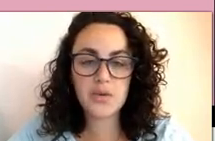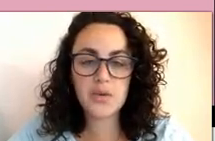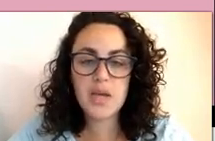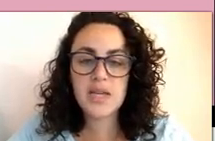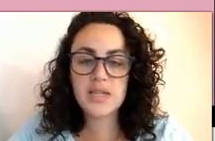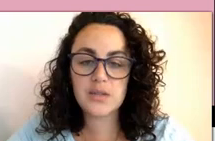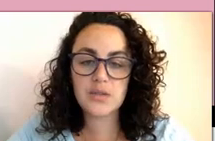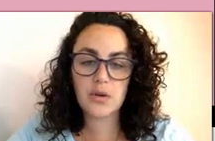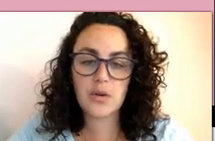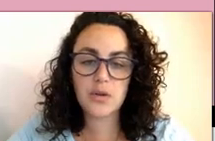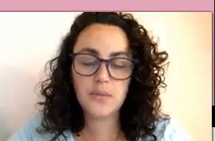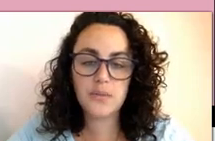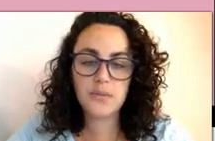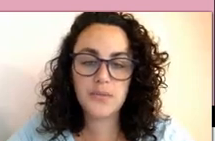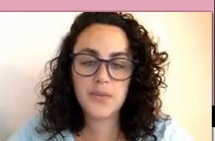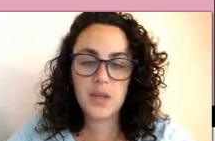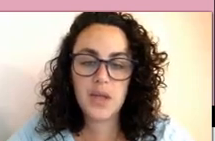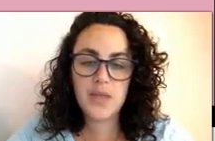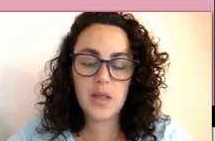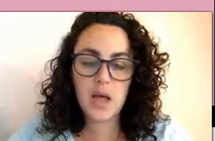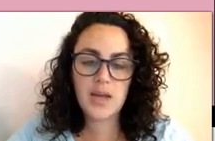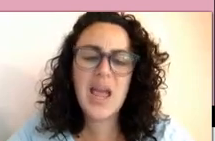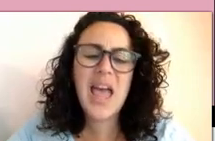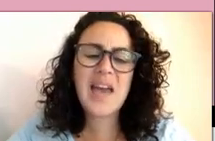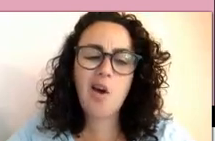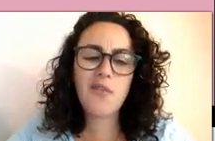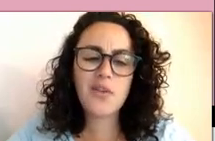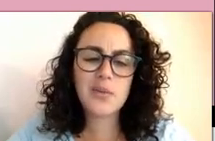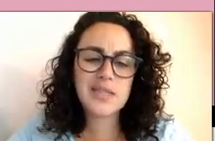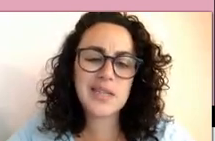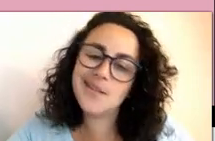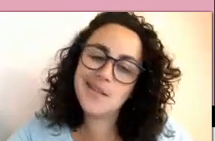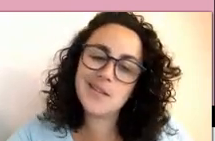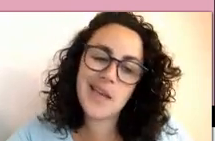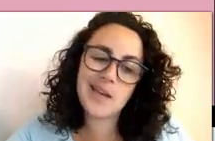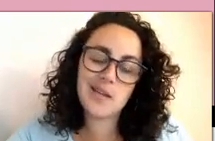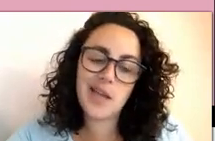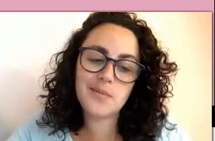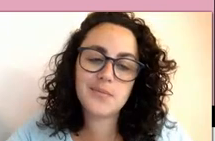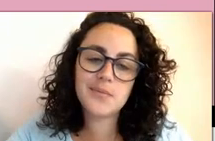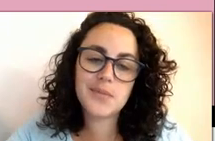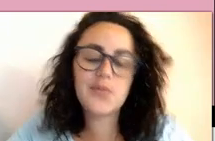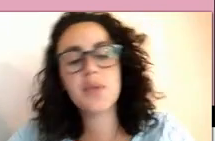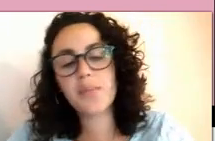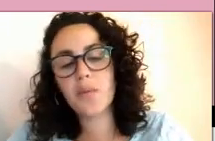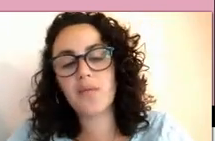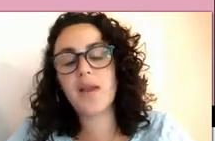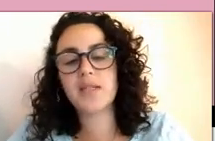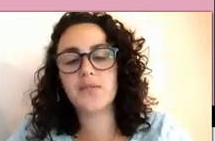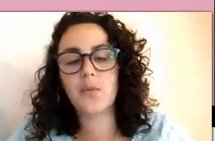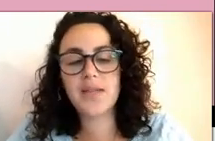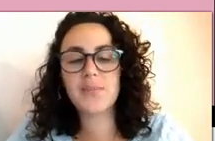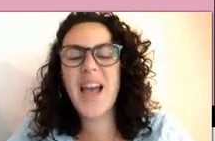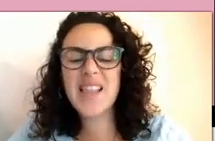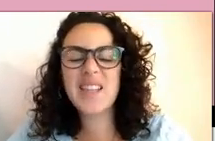lowercase q is a circle, and then a line, and often we see a little tail again. Different people might write